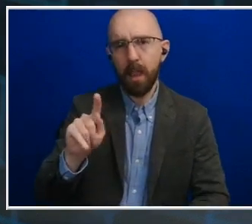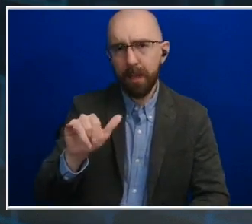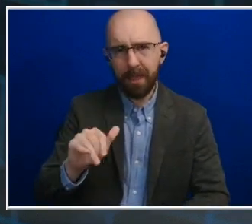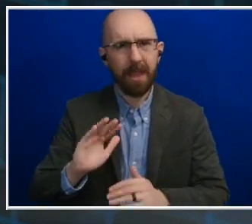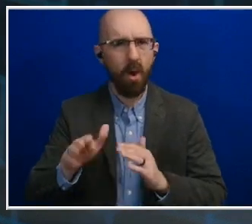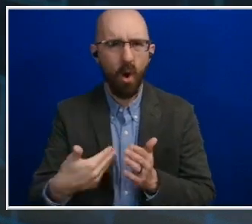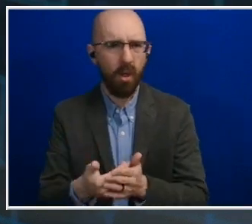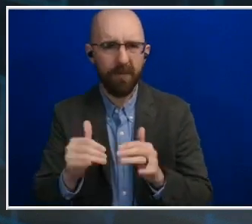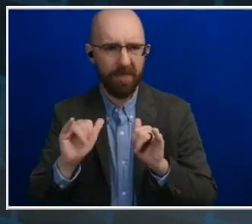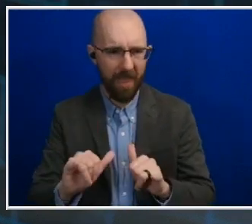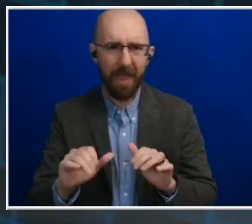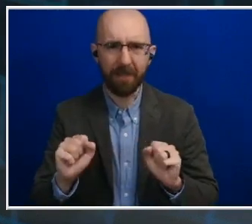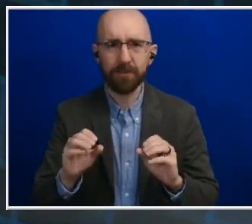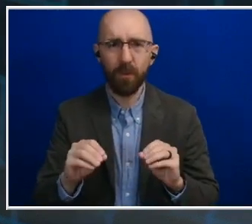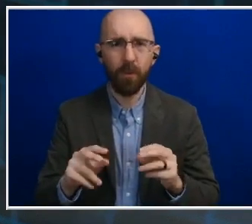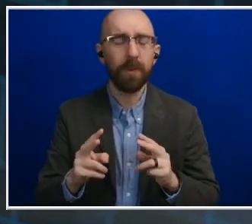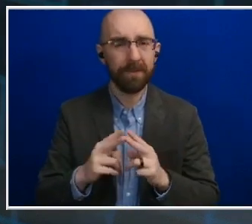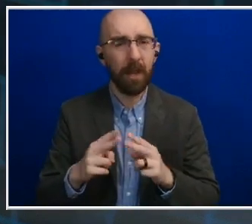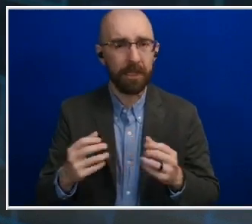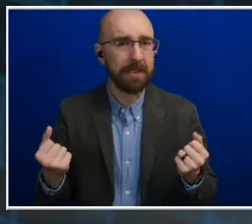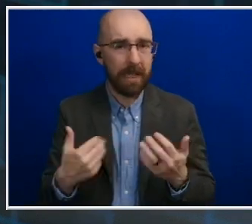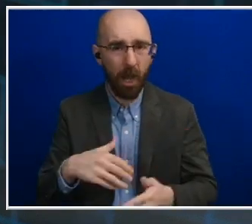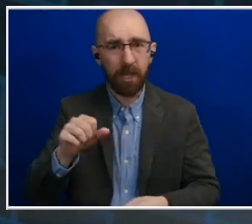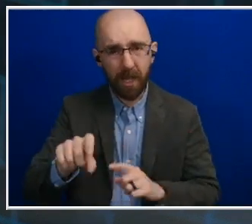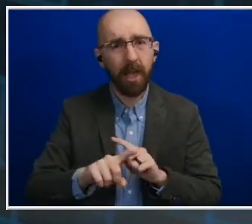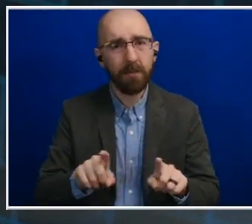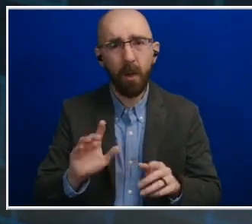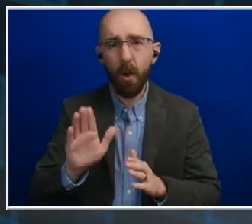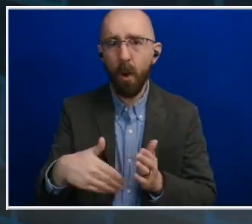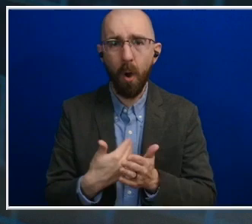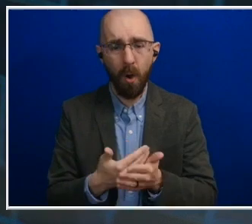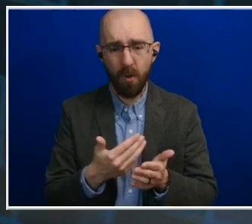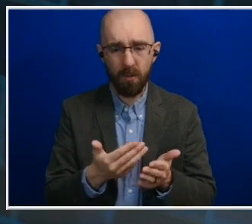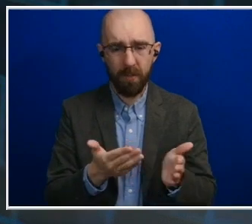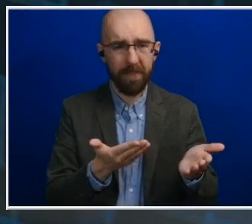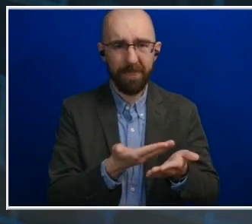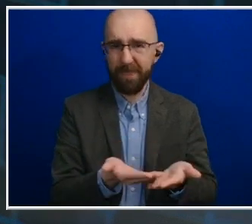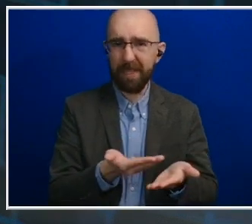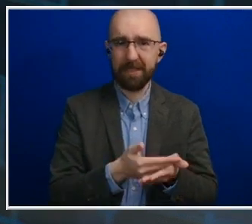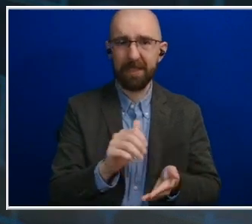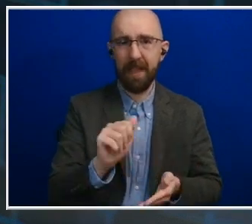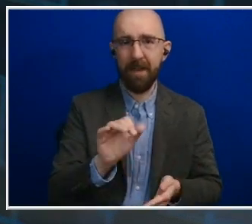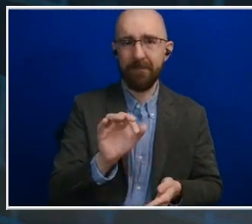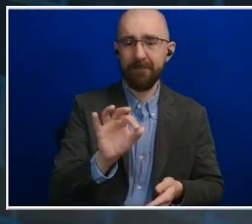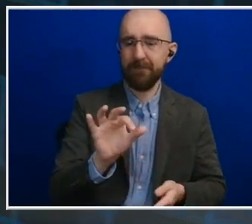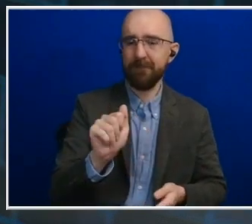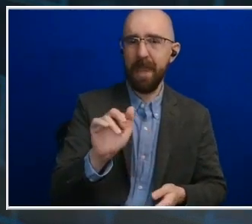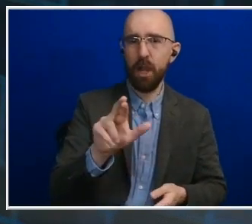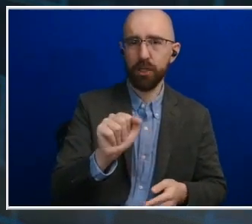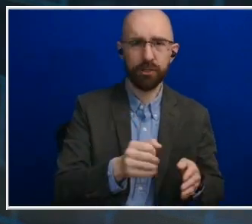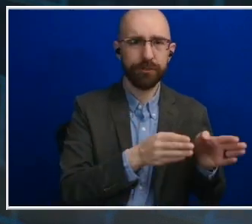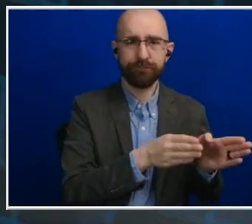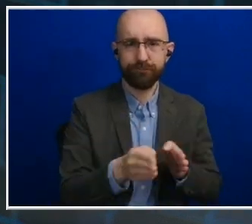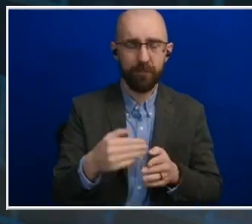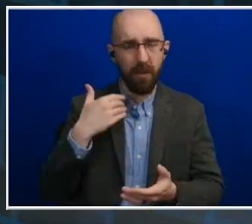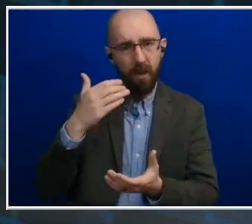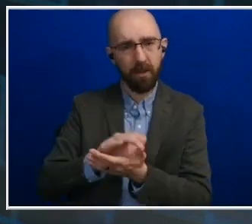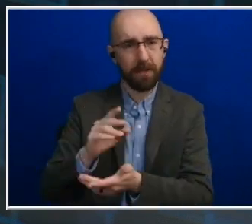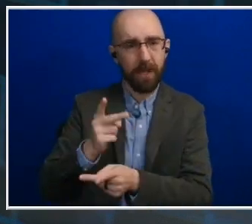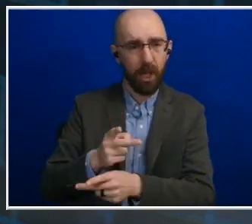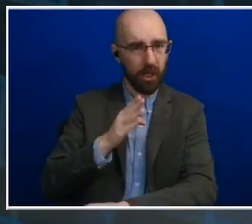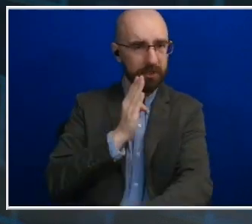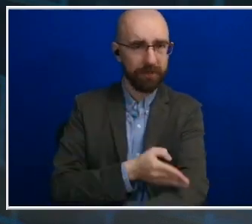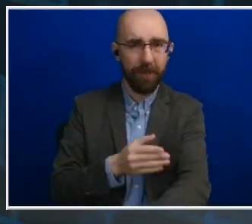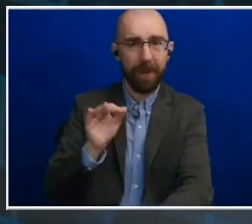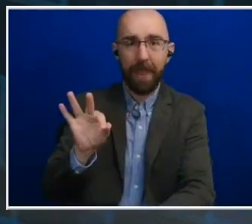it was very scary, but we got all our affairs in order for my husband to take care of our son in the worst case scenario,